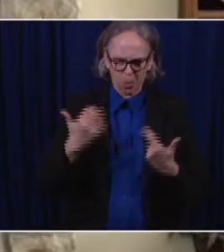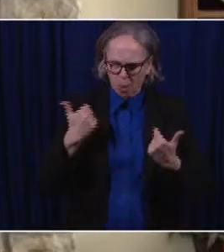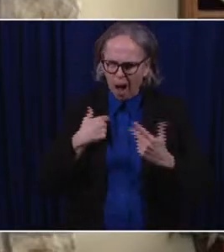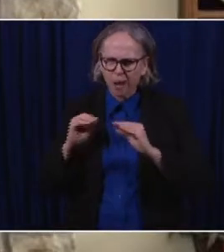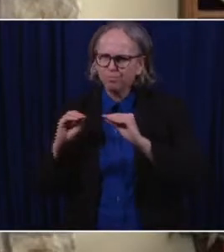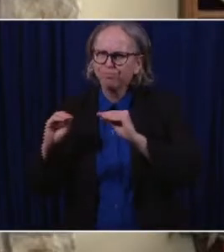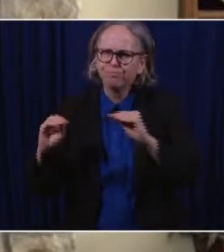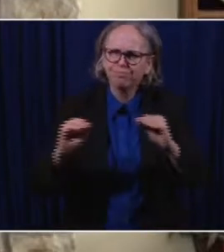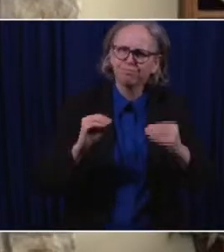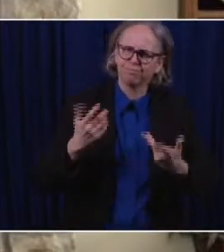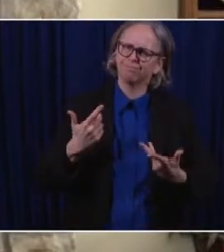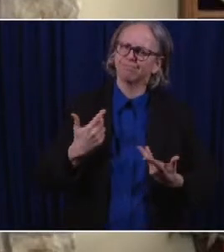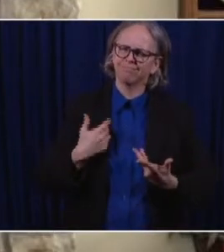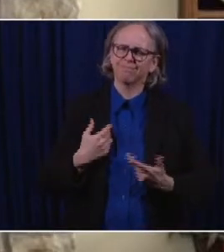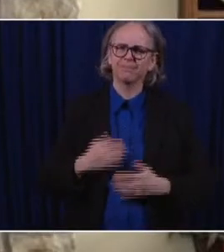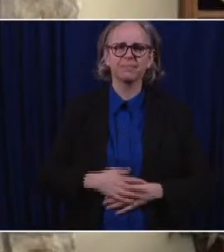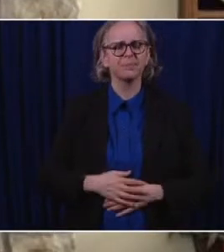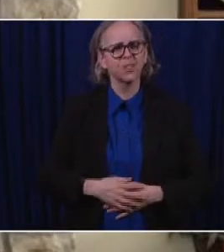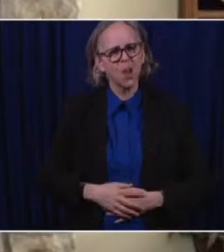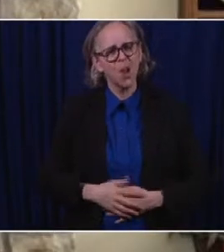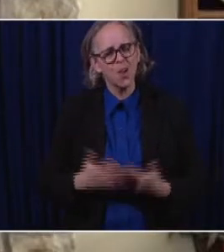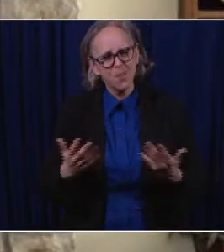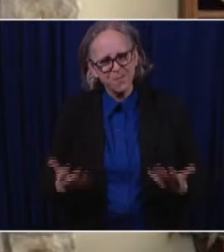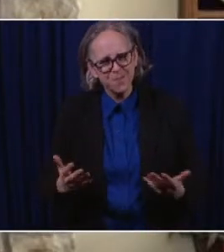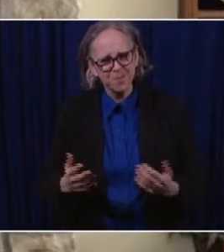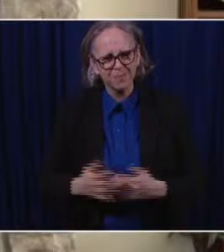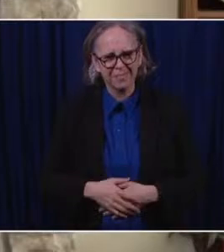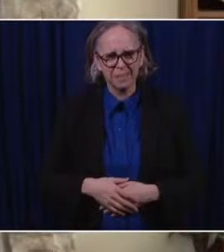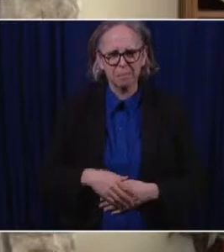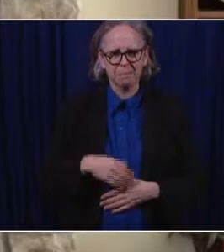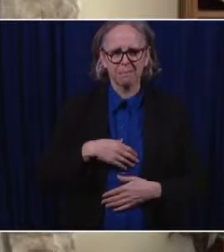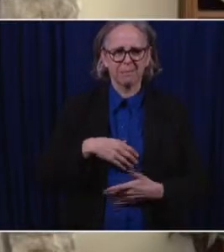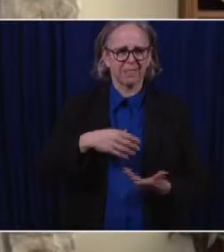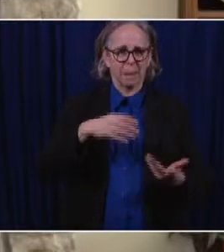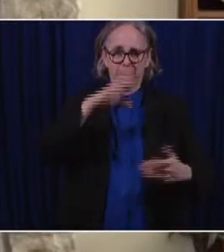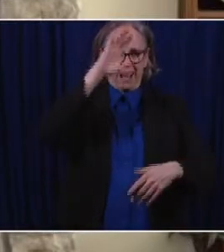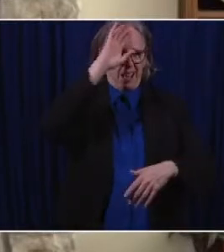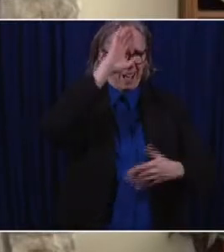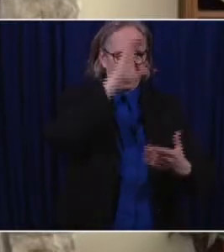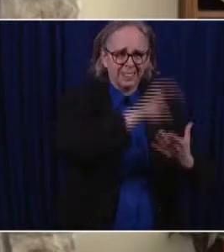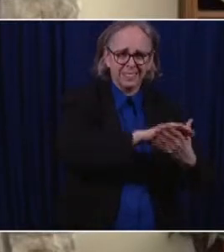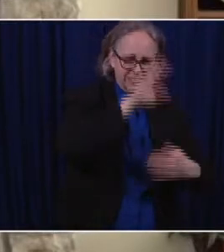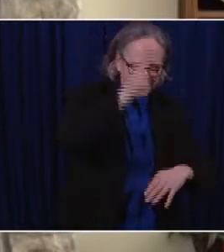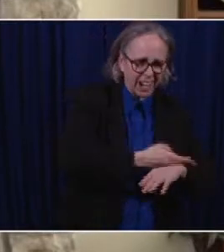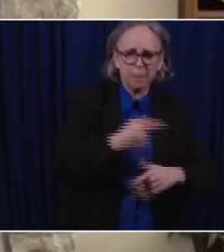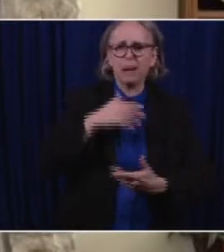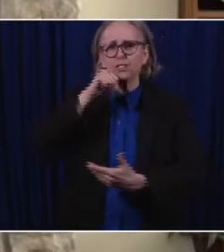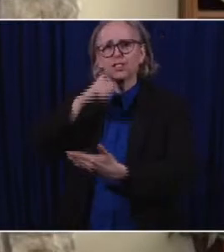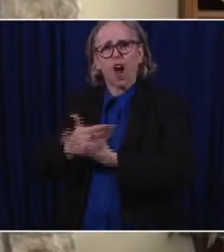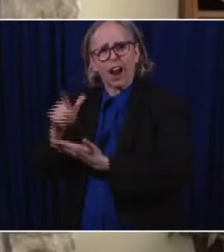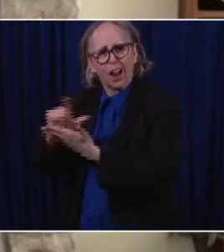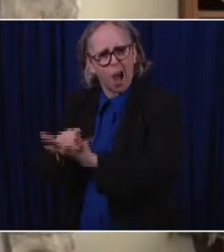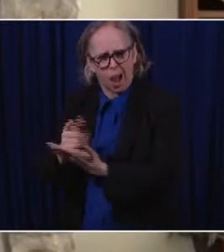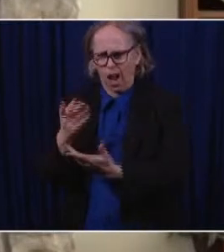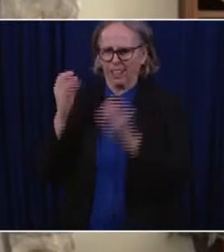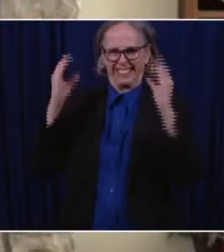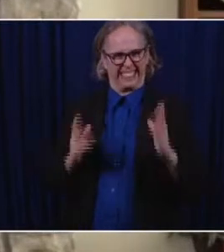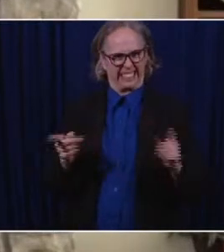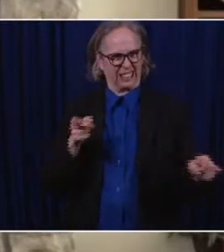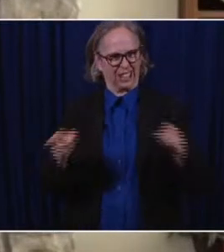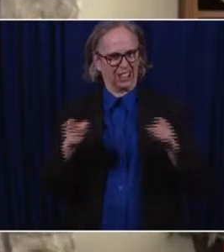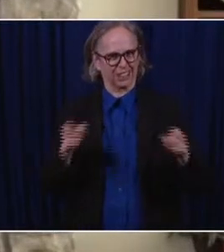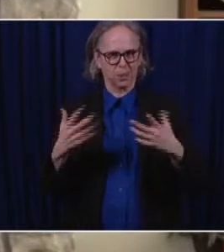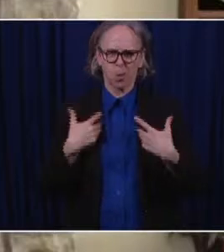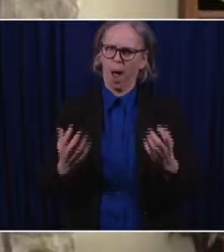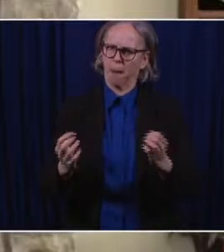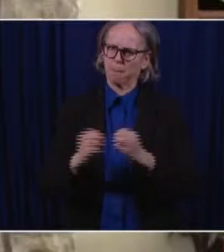taught. I have a son who's a teacher, daughter-in-law is a teacher. So, we're always looking for good teachers,